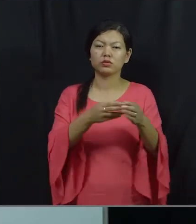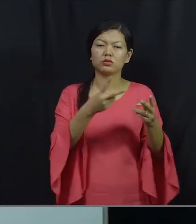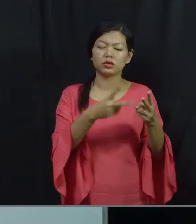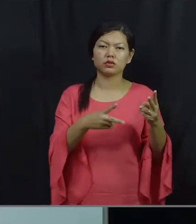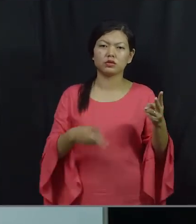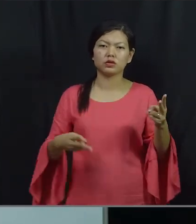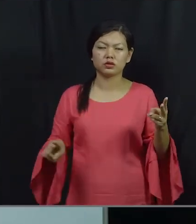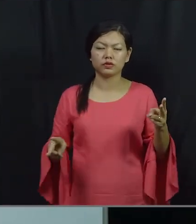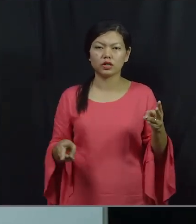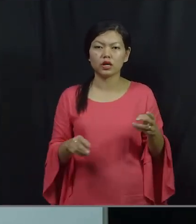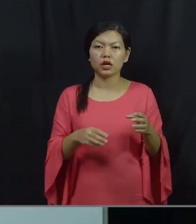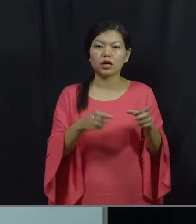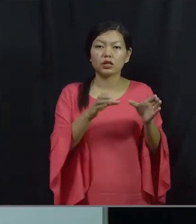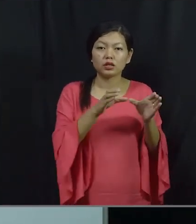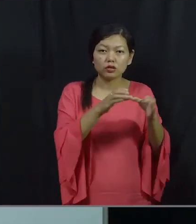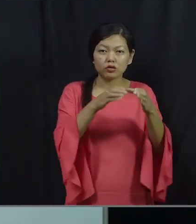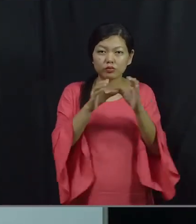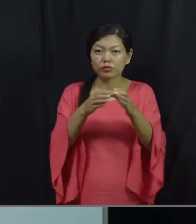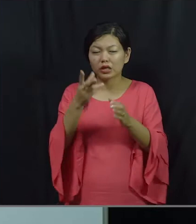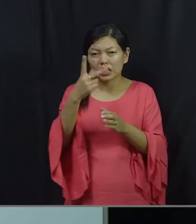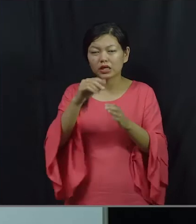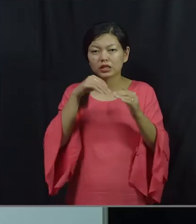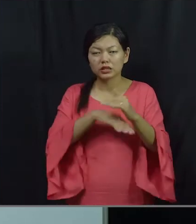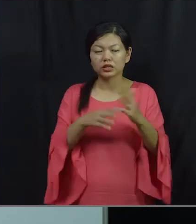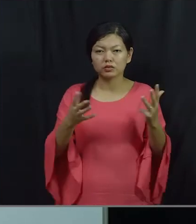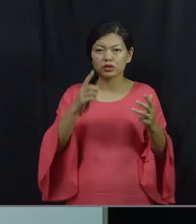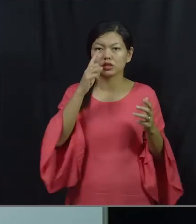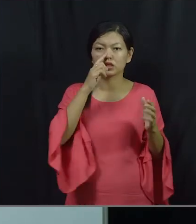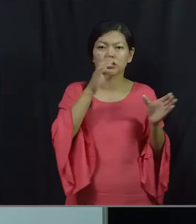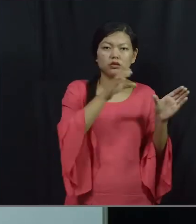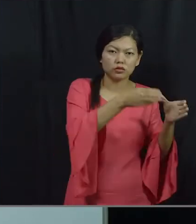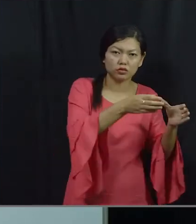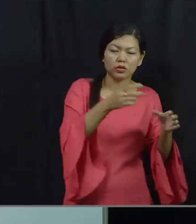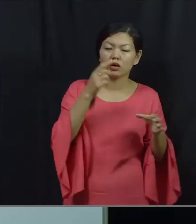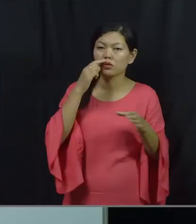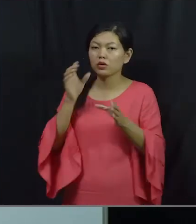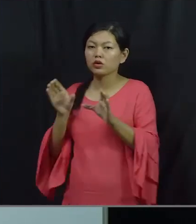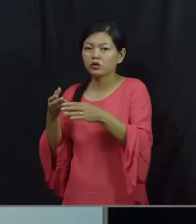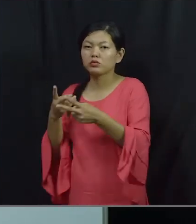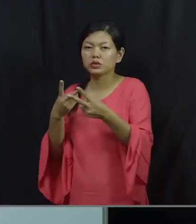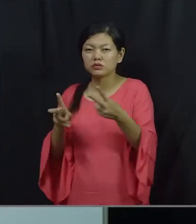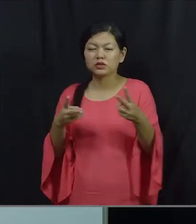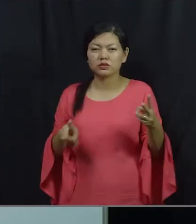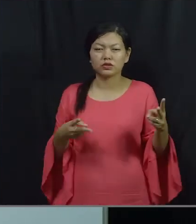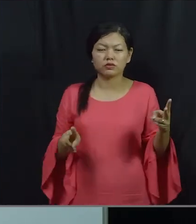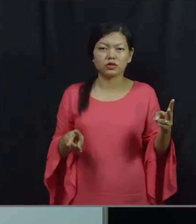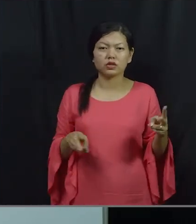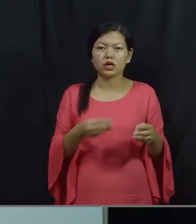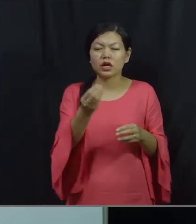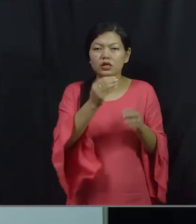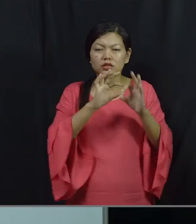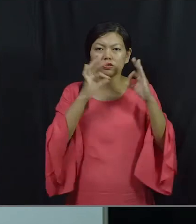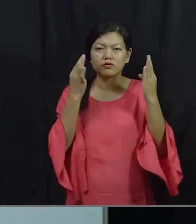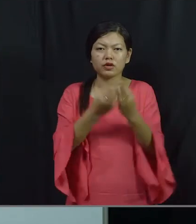women, and they started working, isn't it? So these tribes were again further divided into small families. So some families, they got engaged in agriculture. Some families,